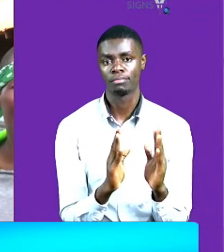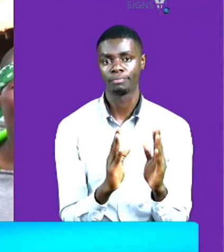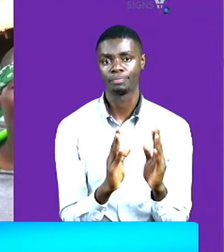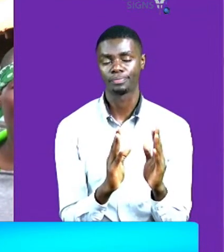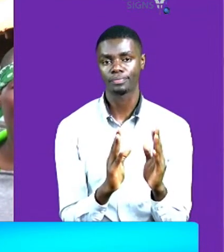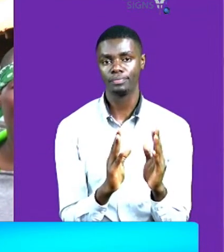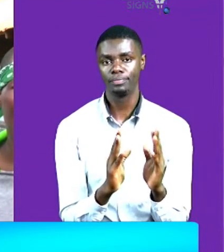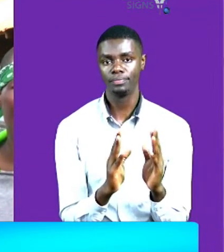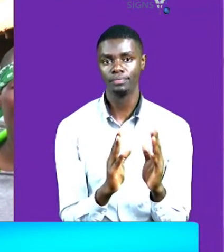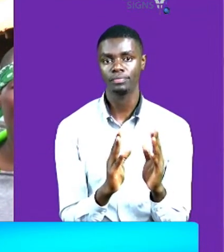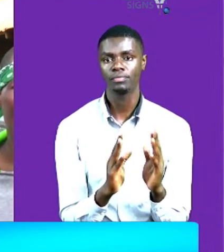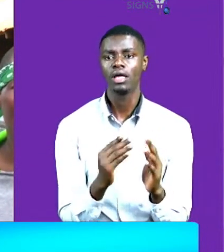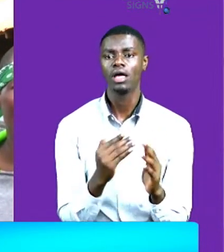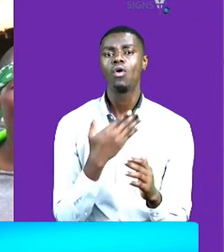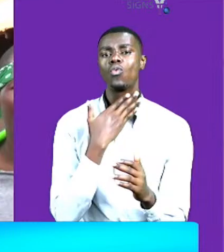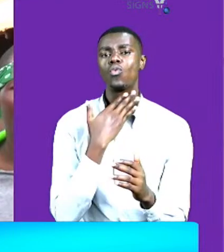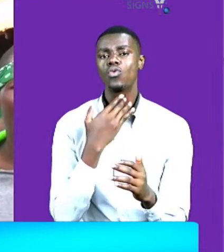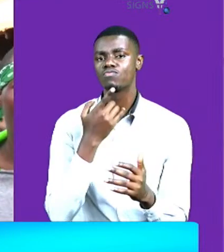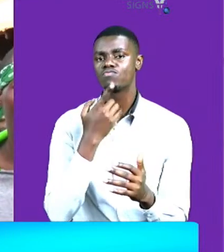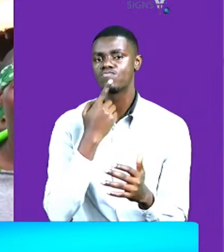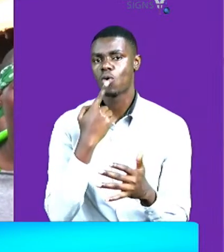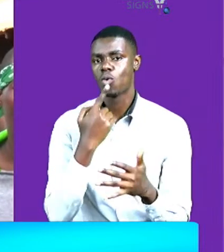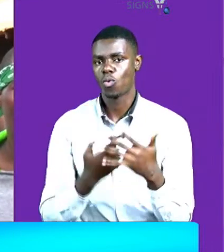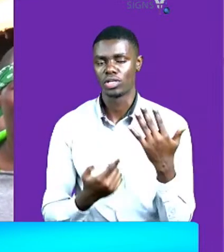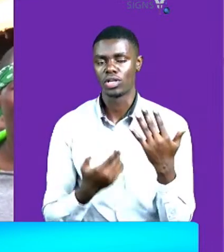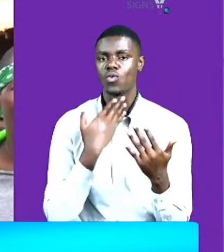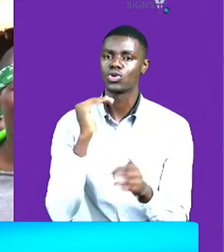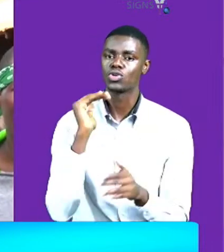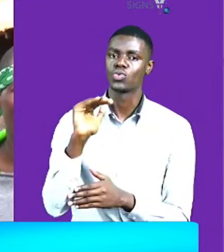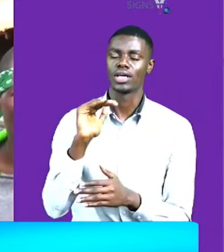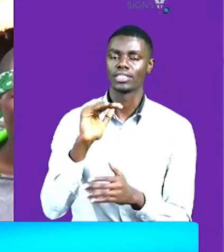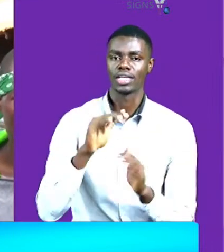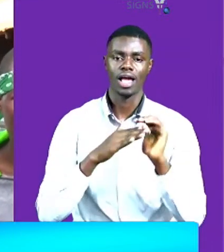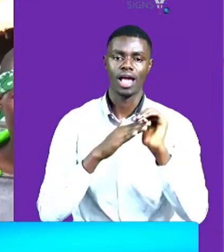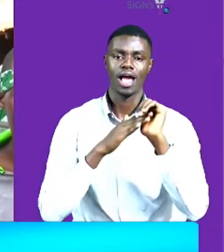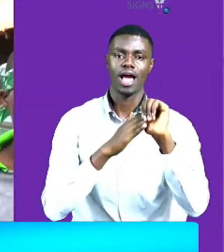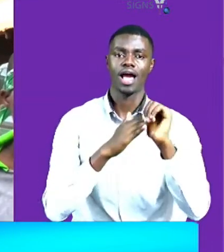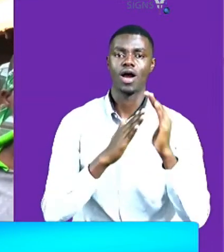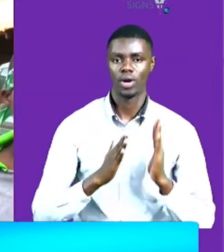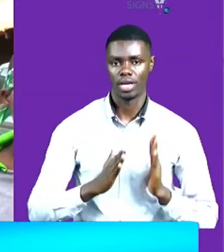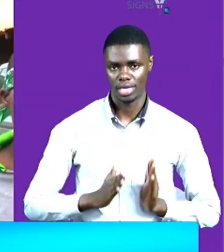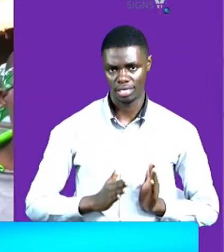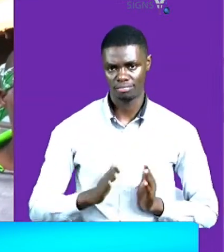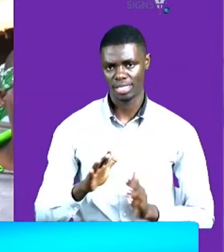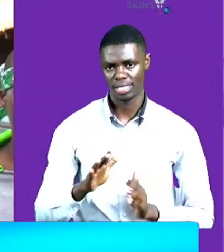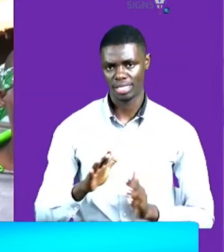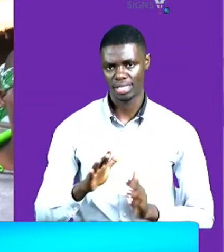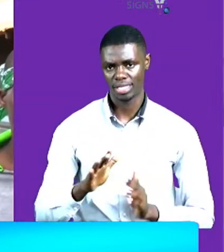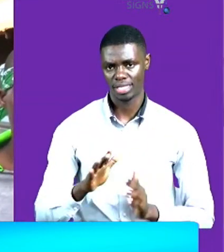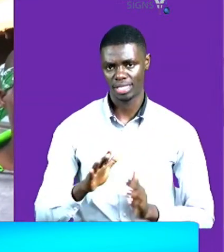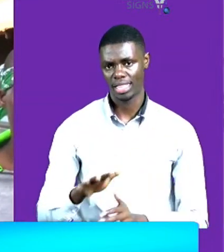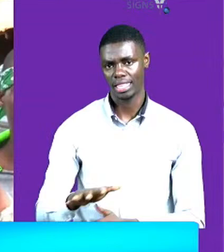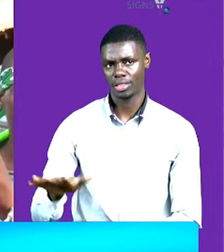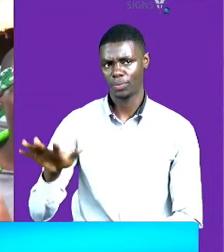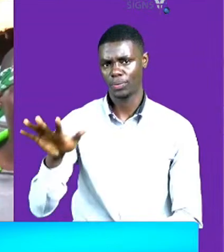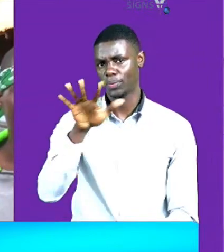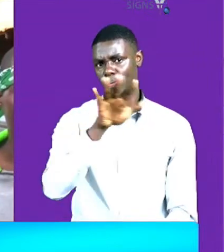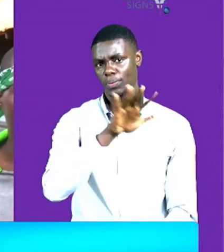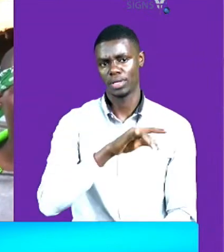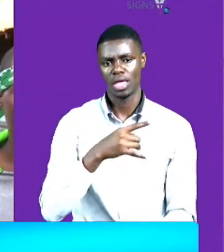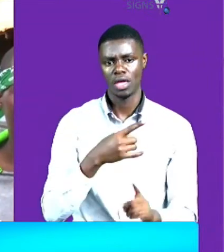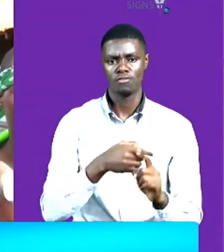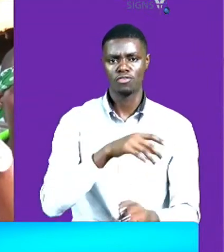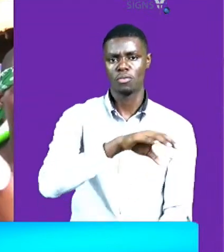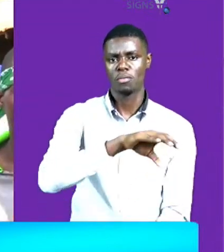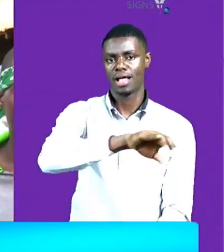And what I would like to say, I would like to request our leaders across the board, from the